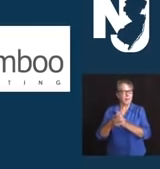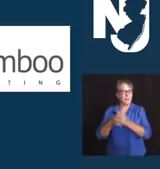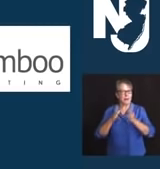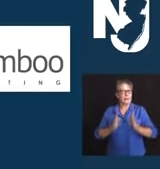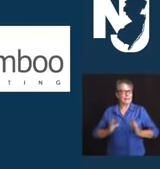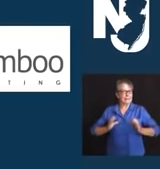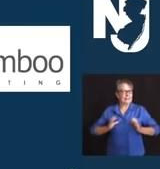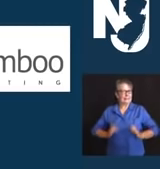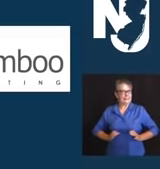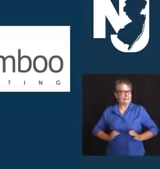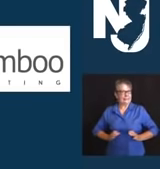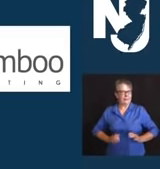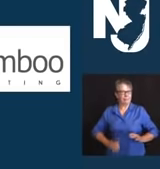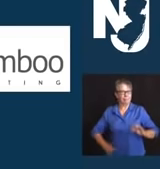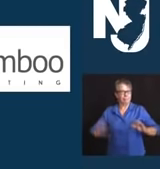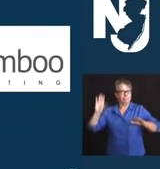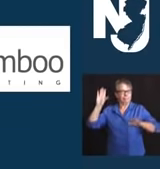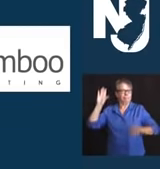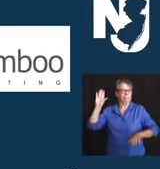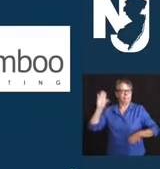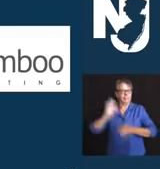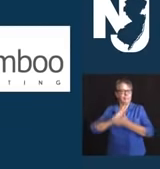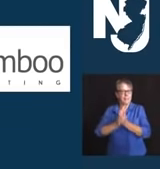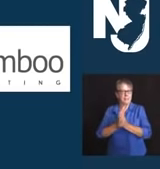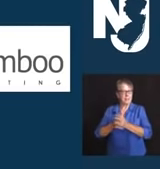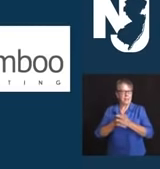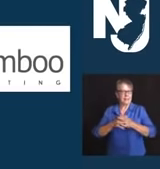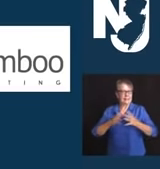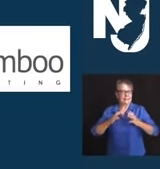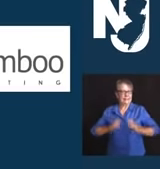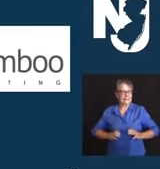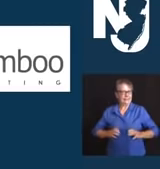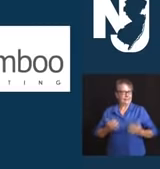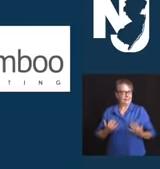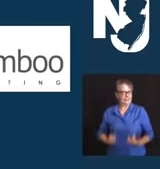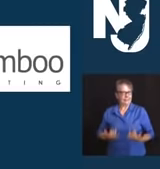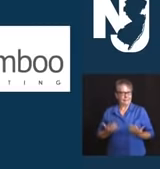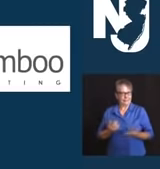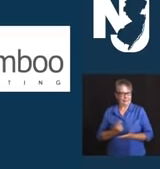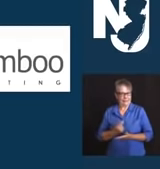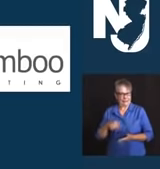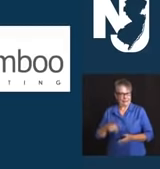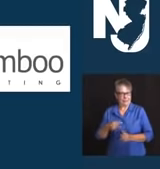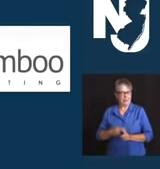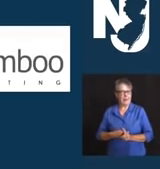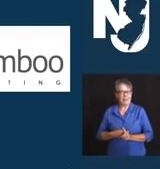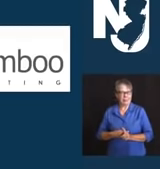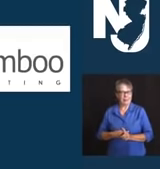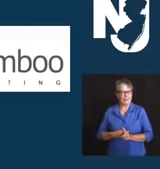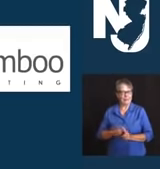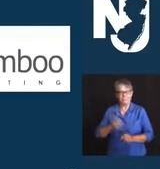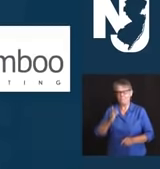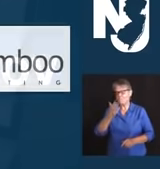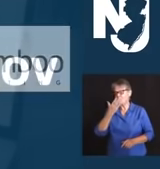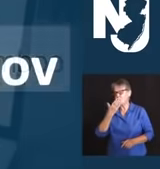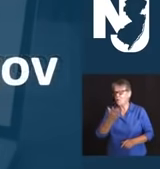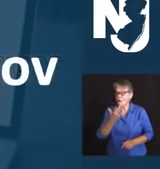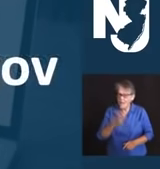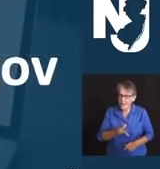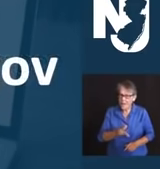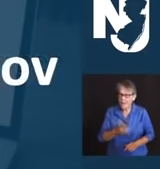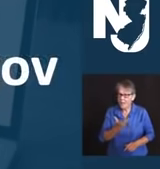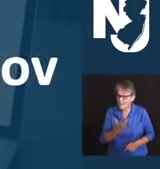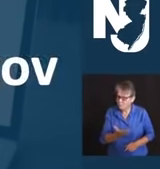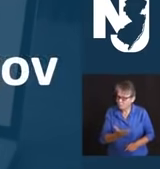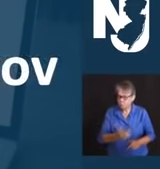time and appointment the same day I spoke to him on Monday, so we wish you the very best on that one as well. So that's as good a place to